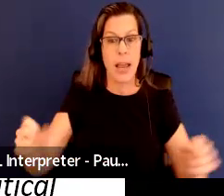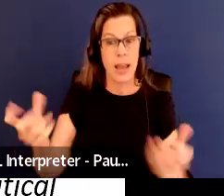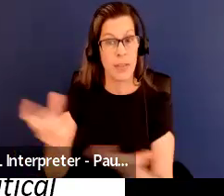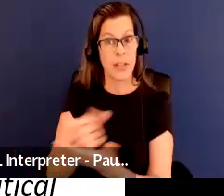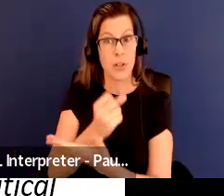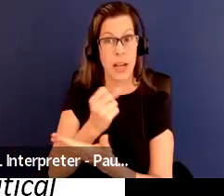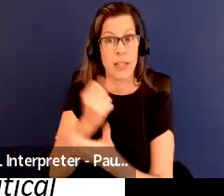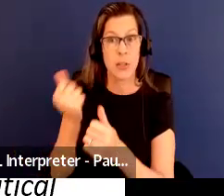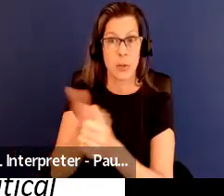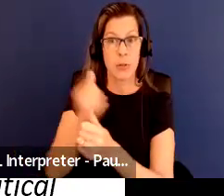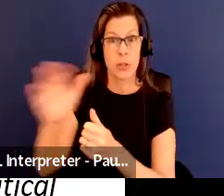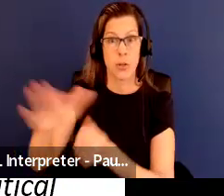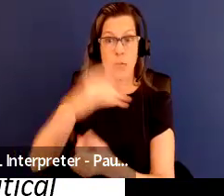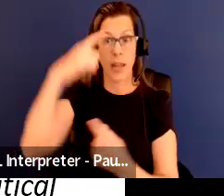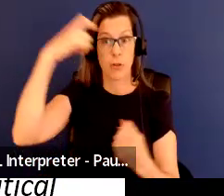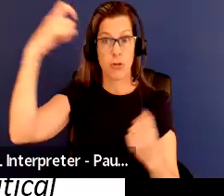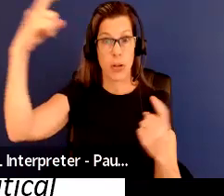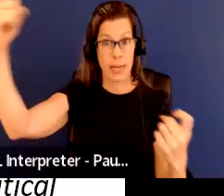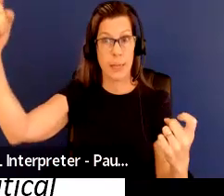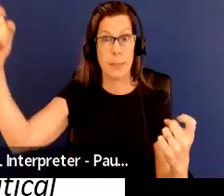pursue their dreams.